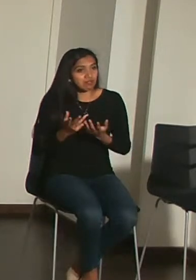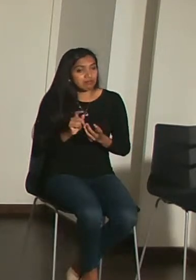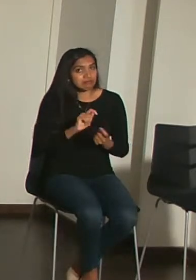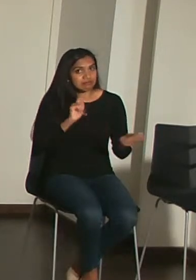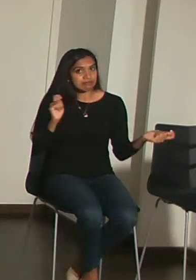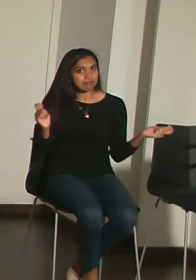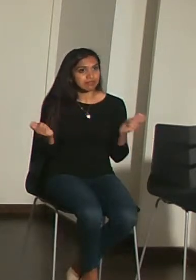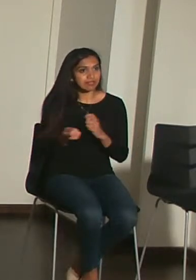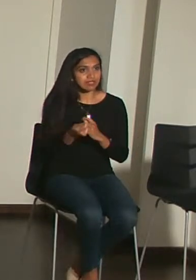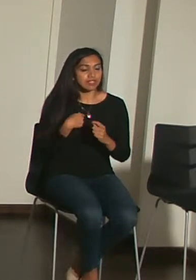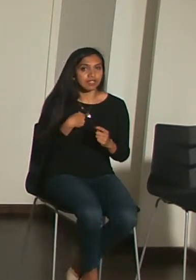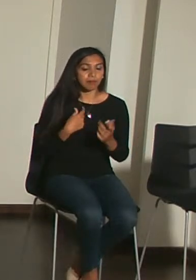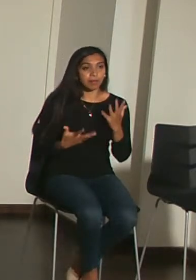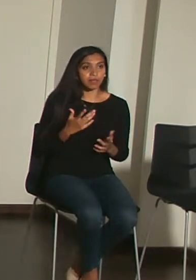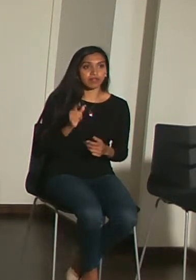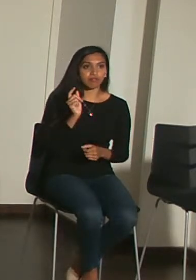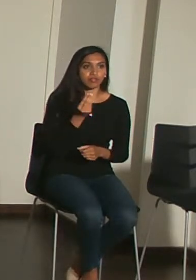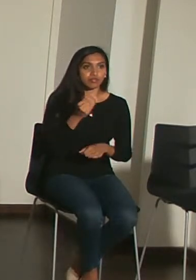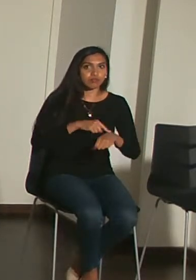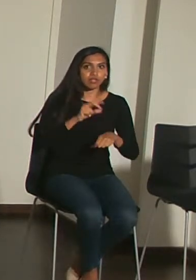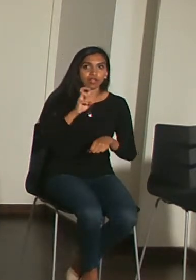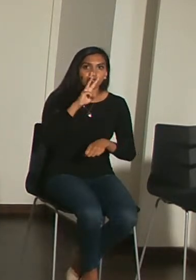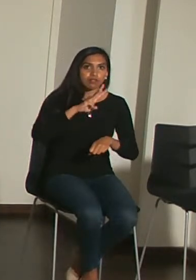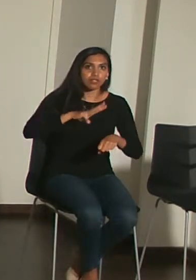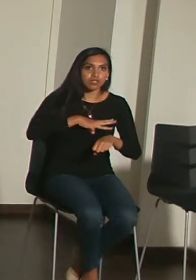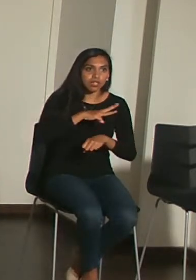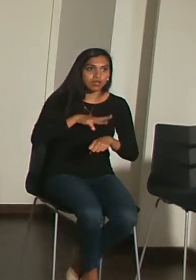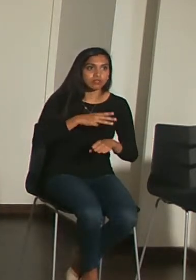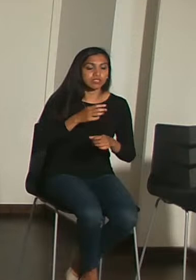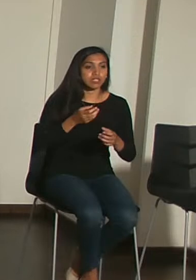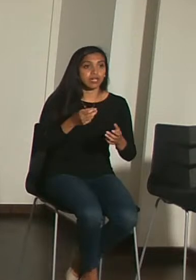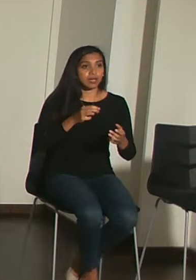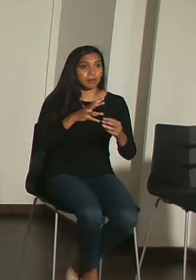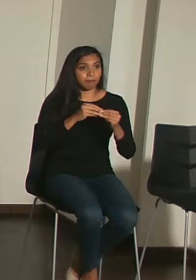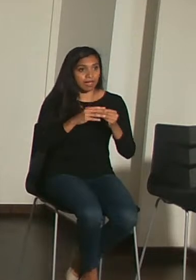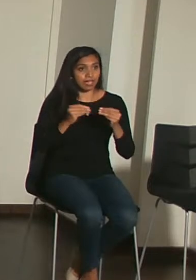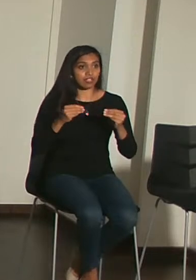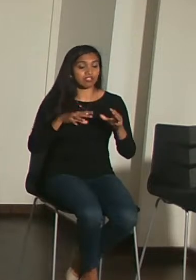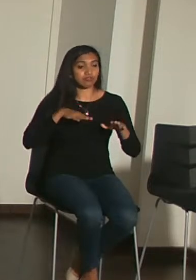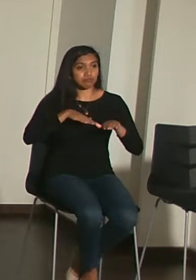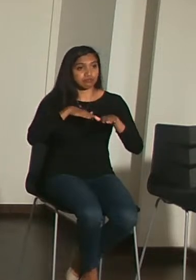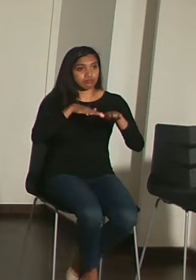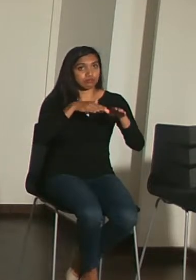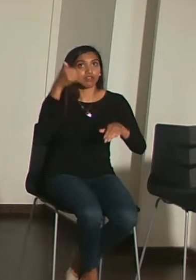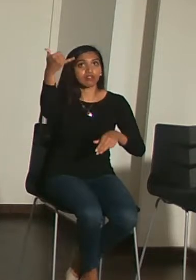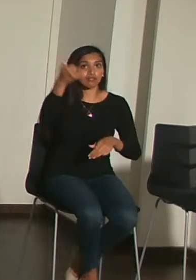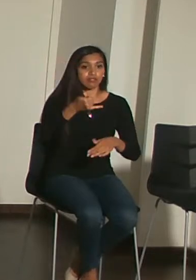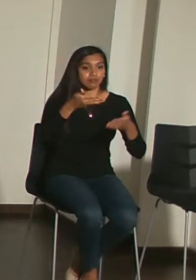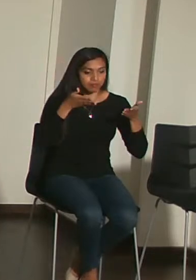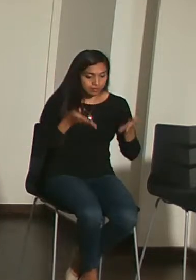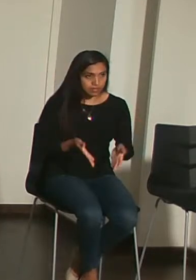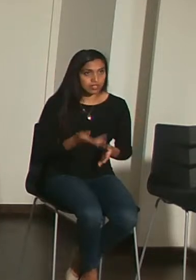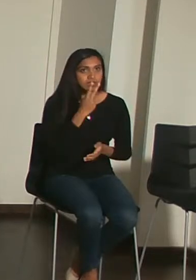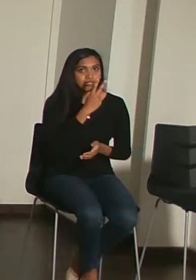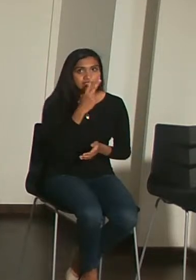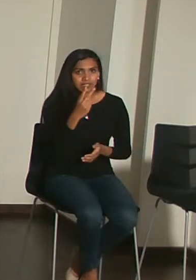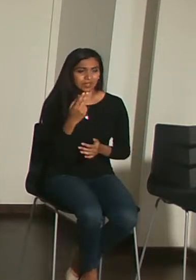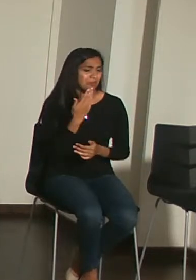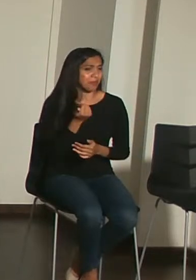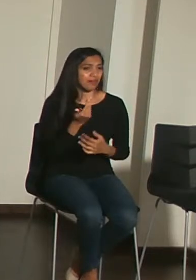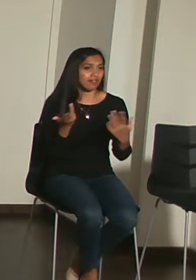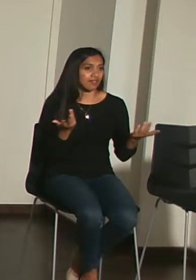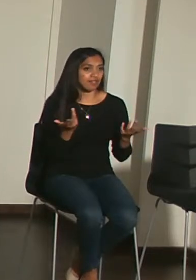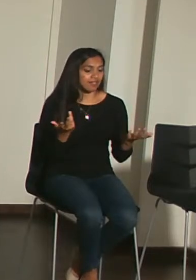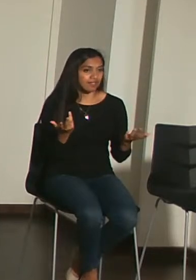oh, what, like it's like 3 hours Bangalore traffic, go there and heartbreak or nothing or